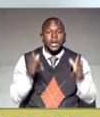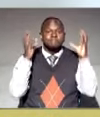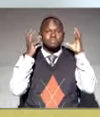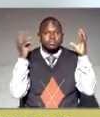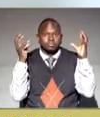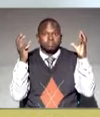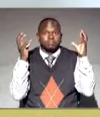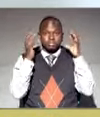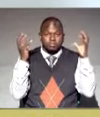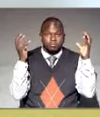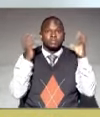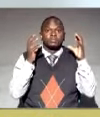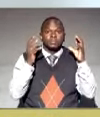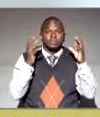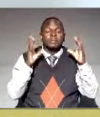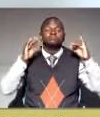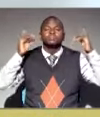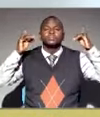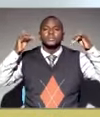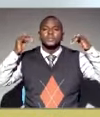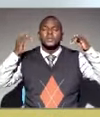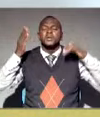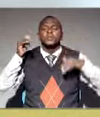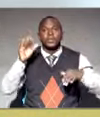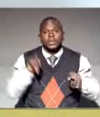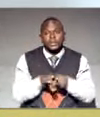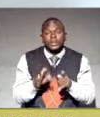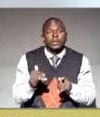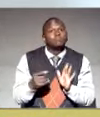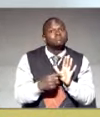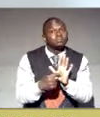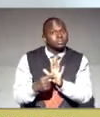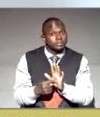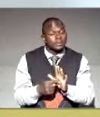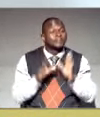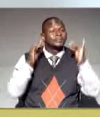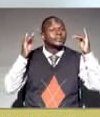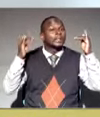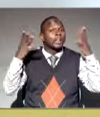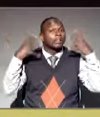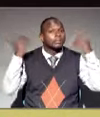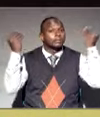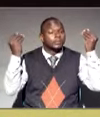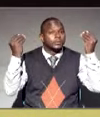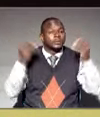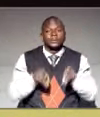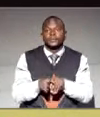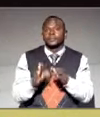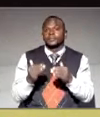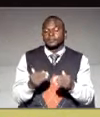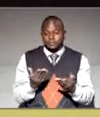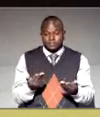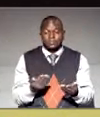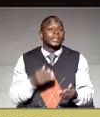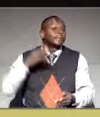headphones, they can give a lot of sound to the ear, and too much exposure to loud sound can cause hearing loss. Also,